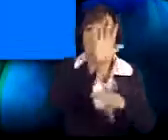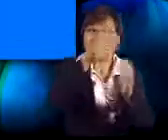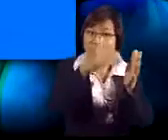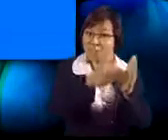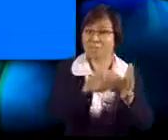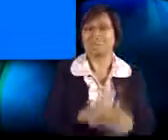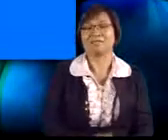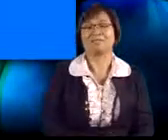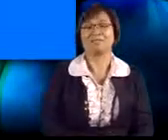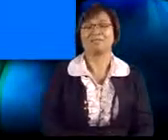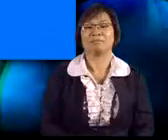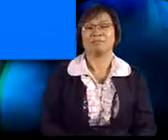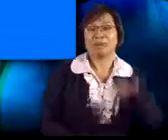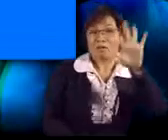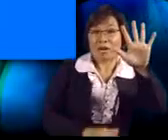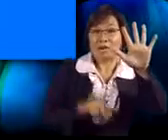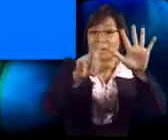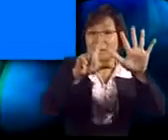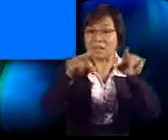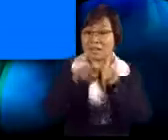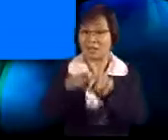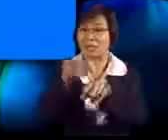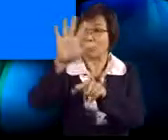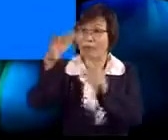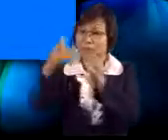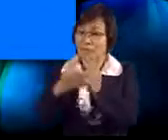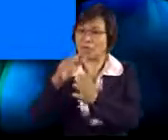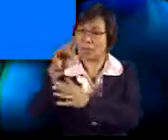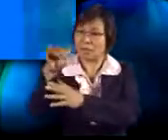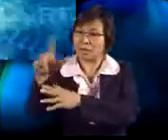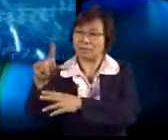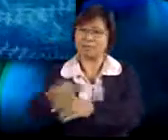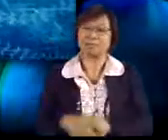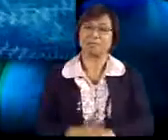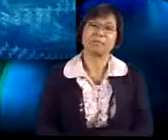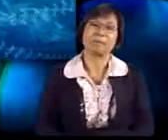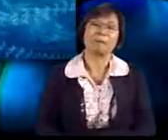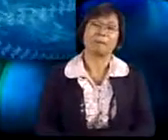5,000 equals to 5,000 milliliters.